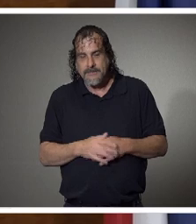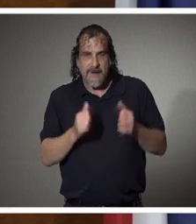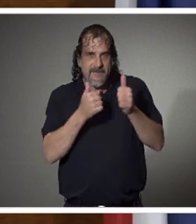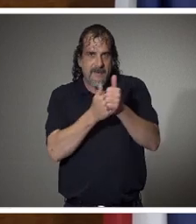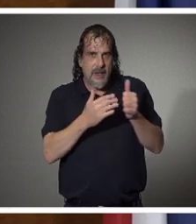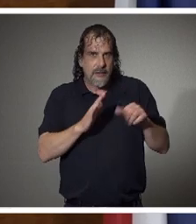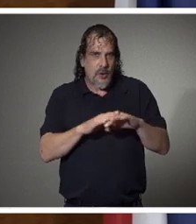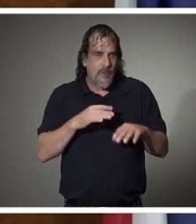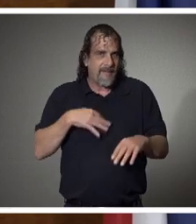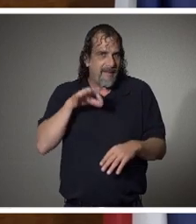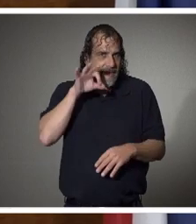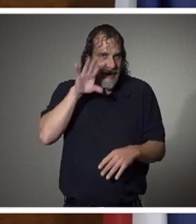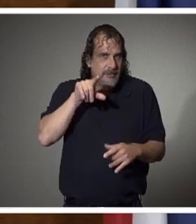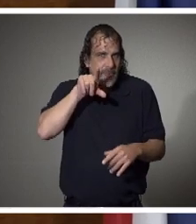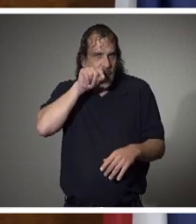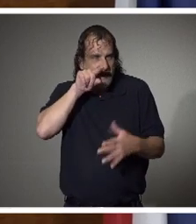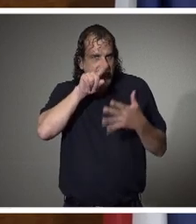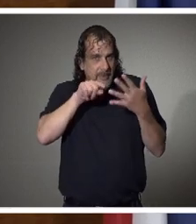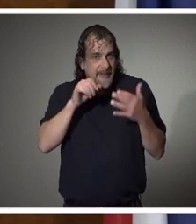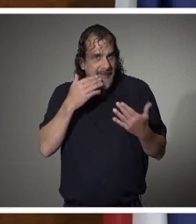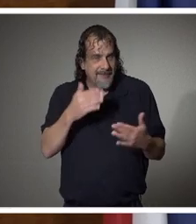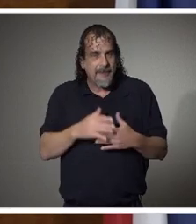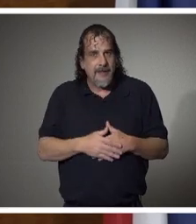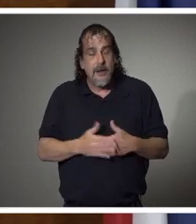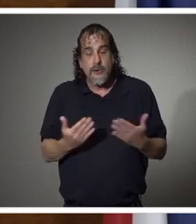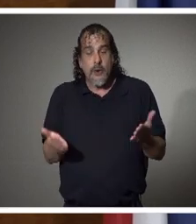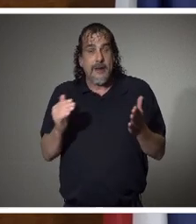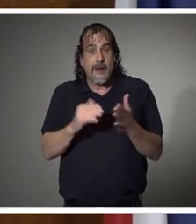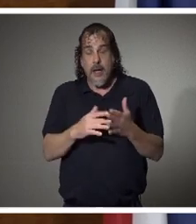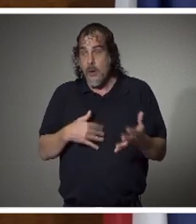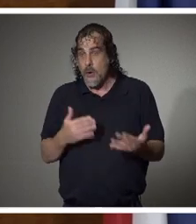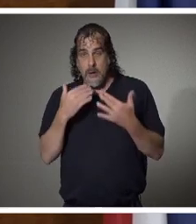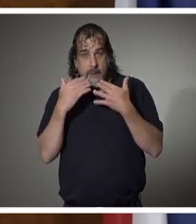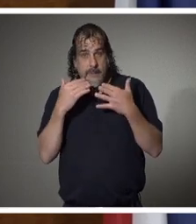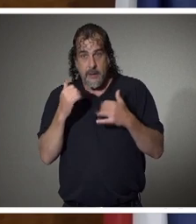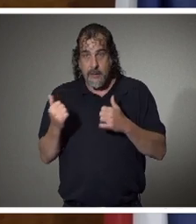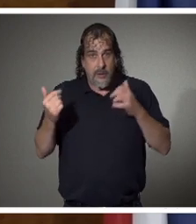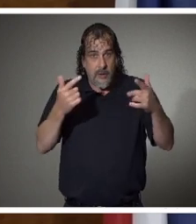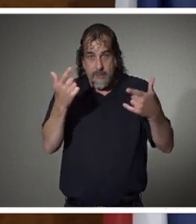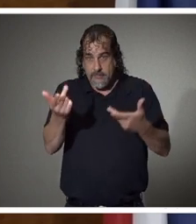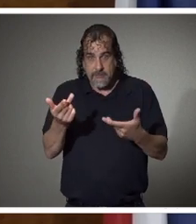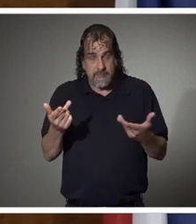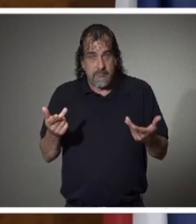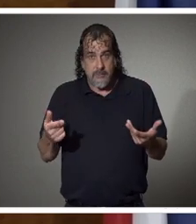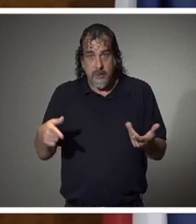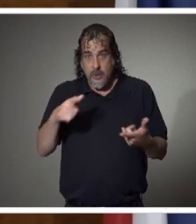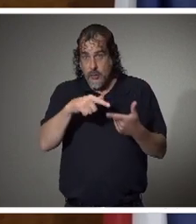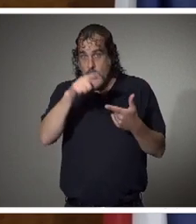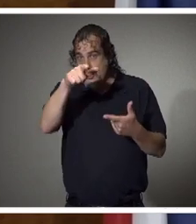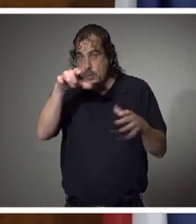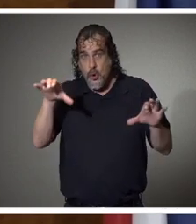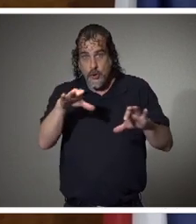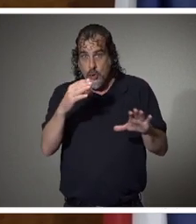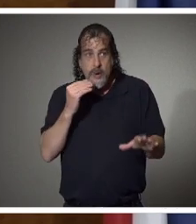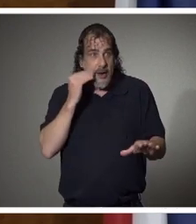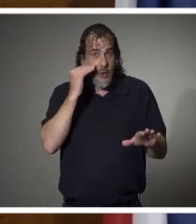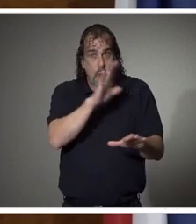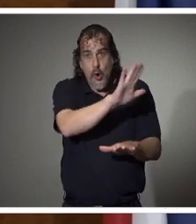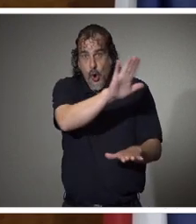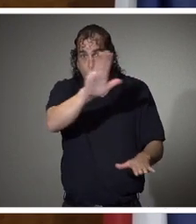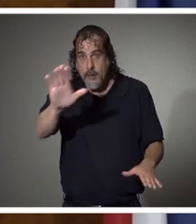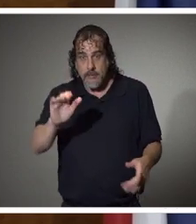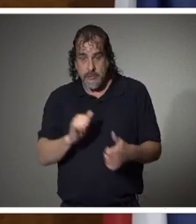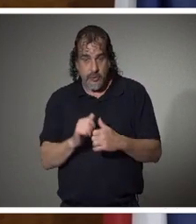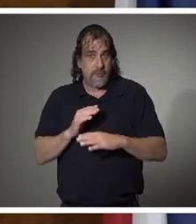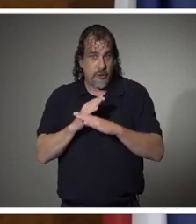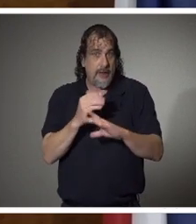us on social media, and we'll do that. So, again, I want to thank every single one of you for what you are doing to help us